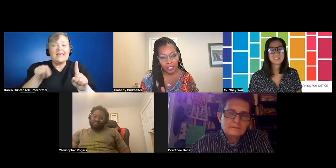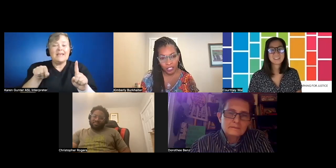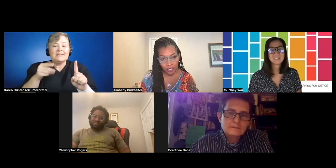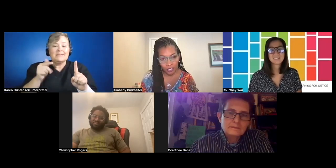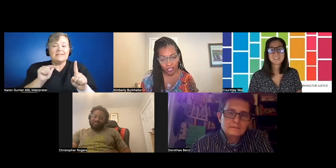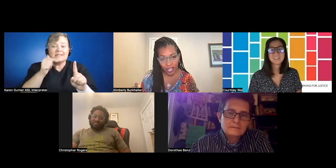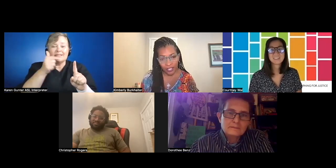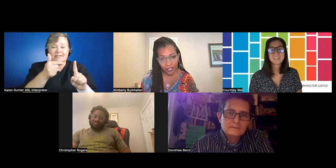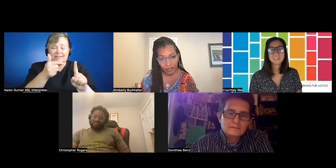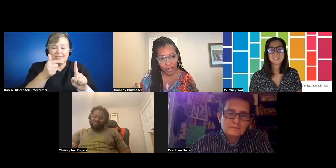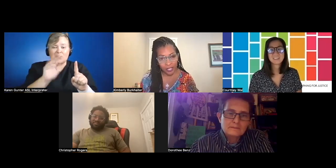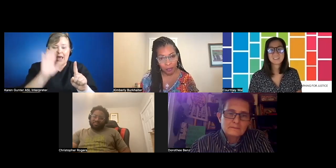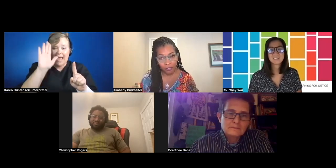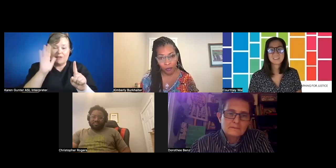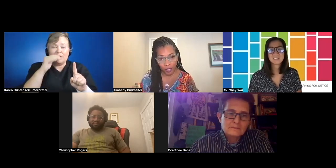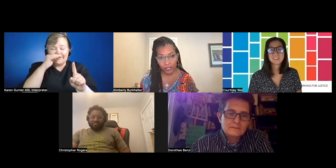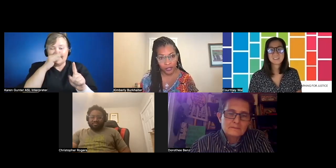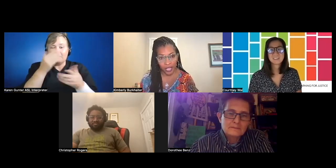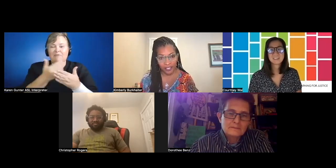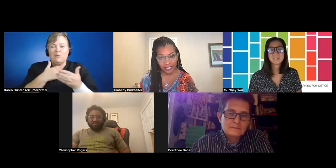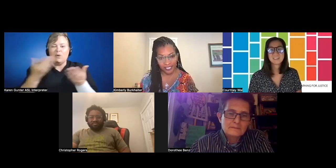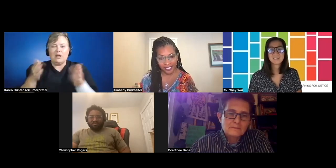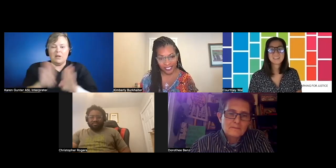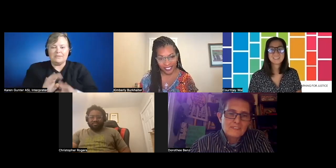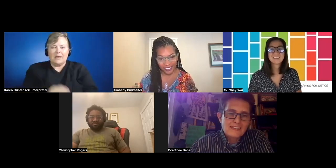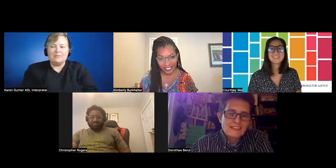get to you since your hand is raised before we close out.